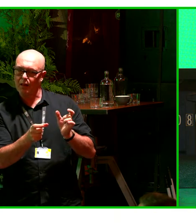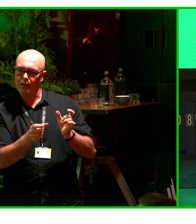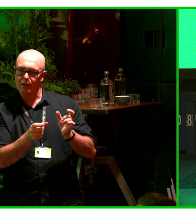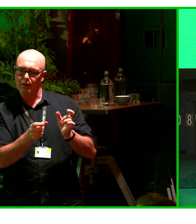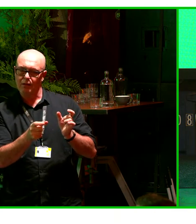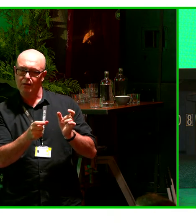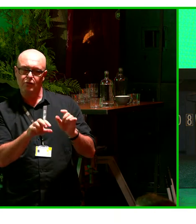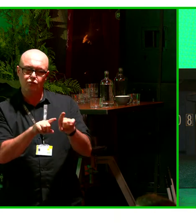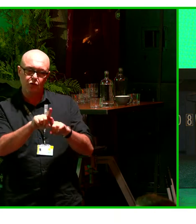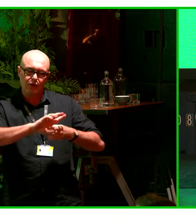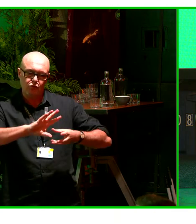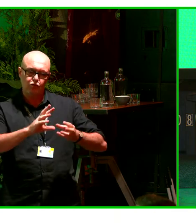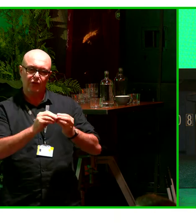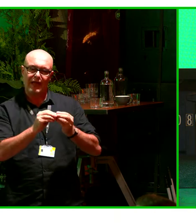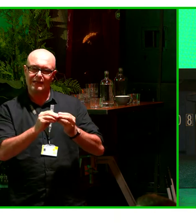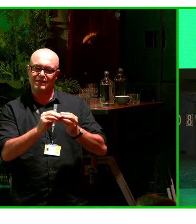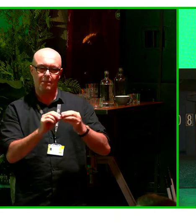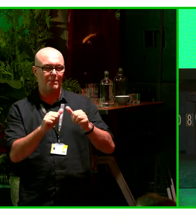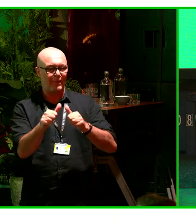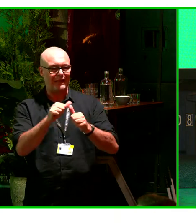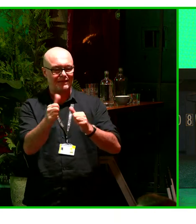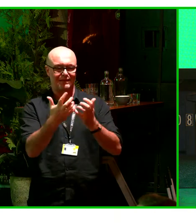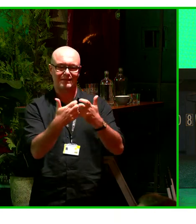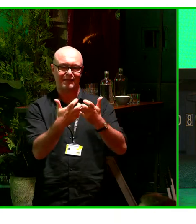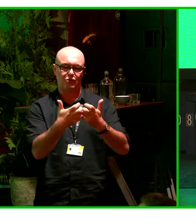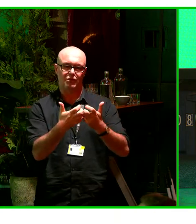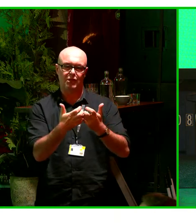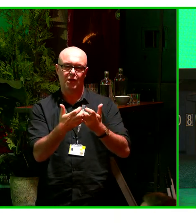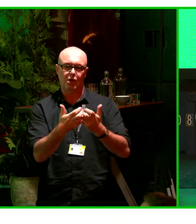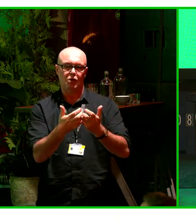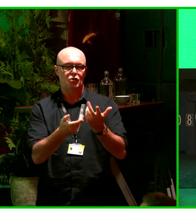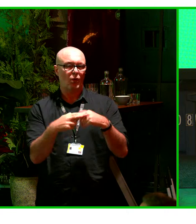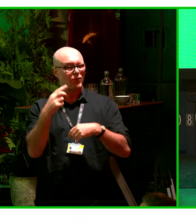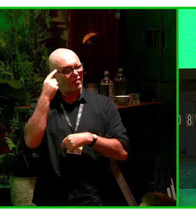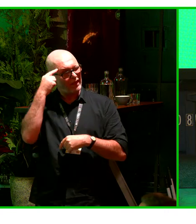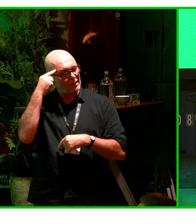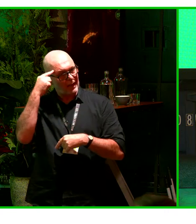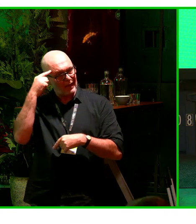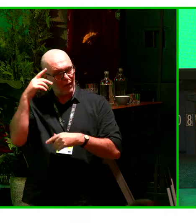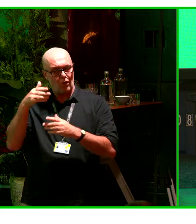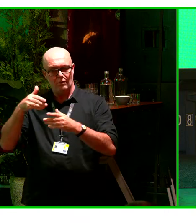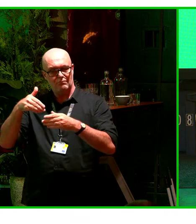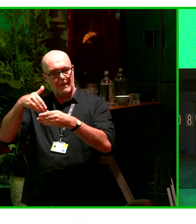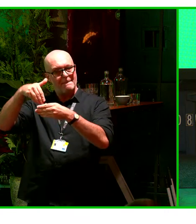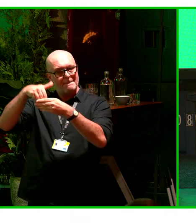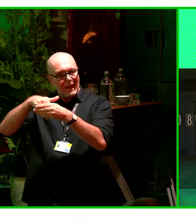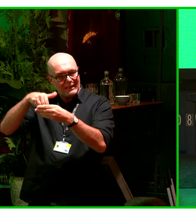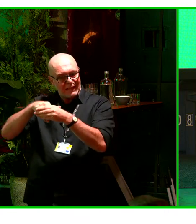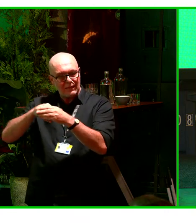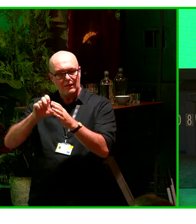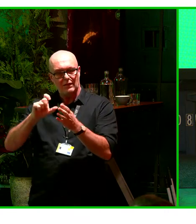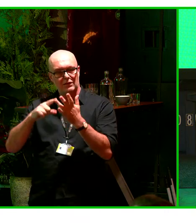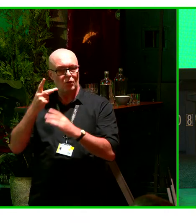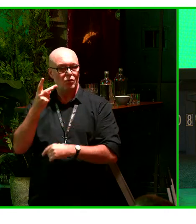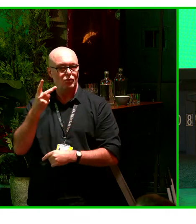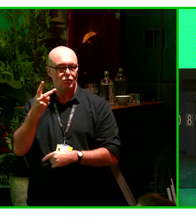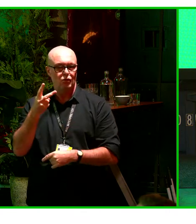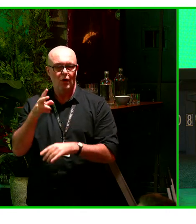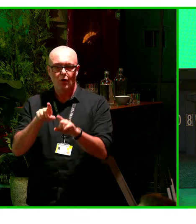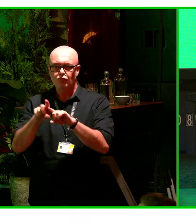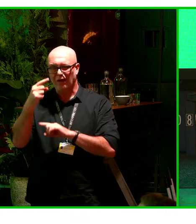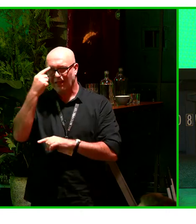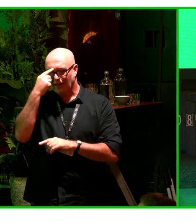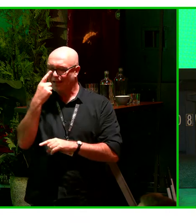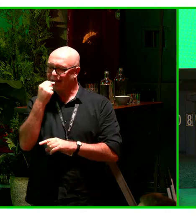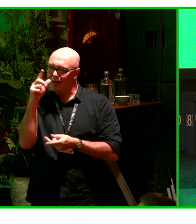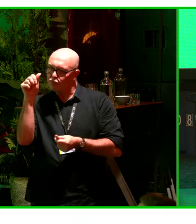and try and create those next technologies? So when we're looking at embedded carbon, we've been looking at could we find a way of reducing the embedded